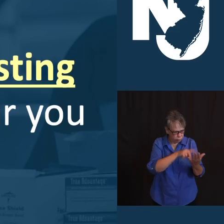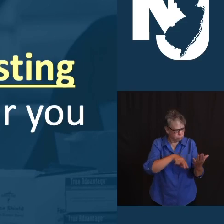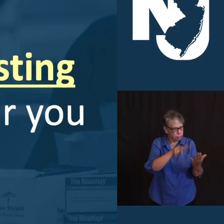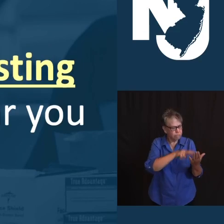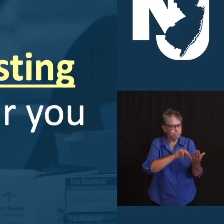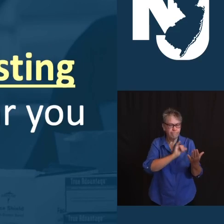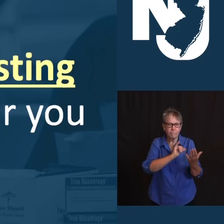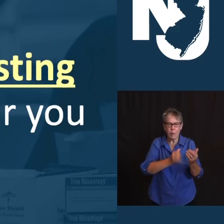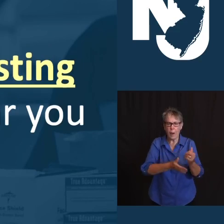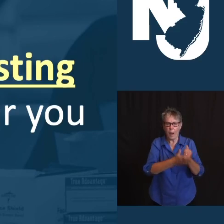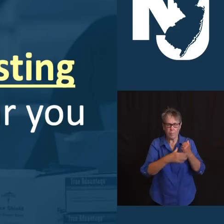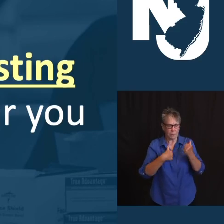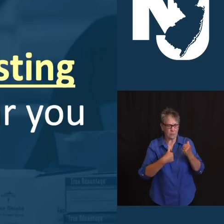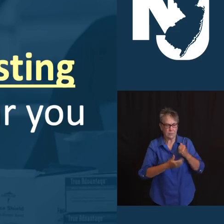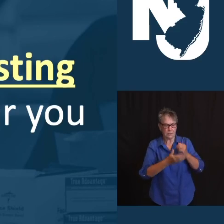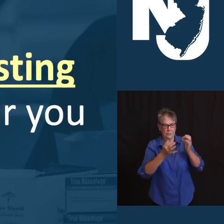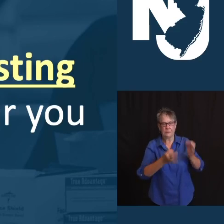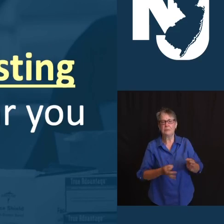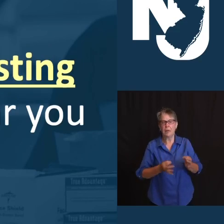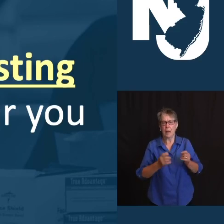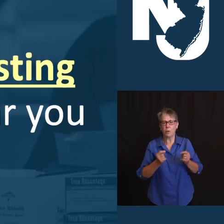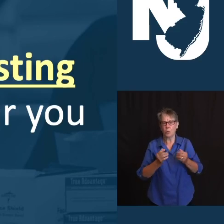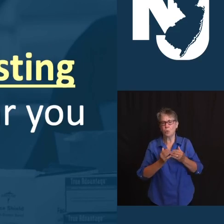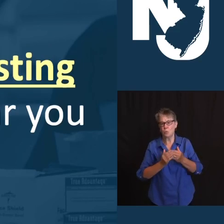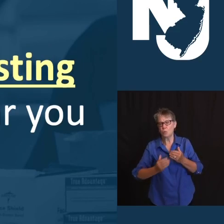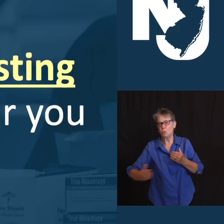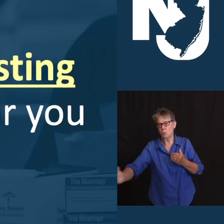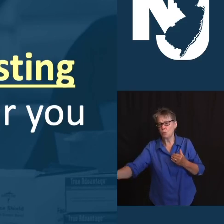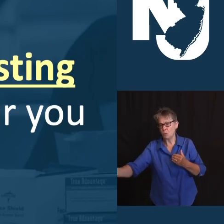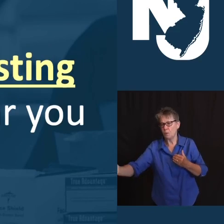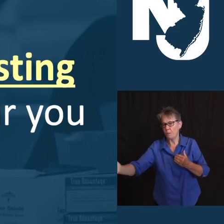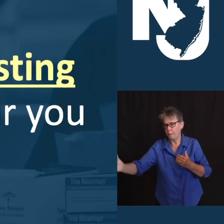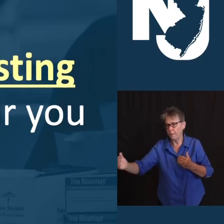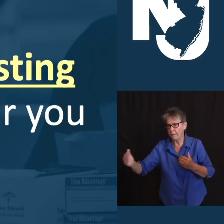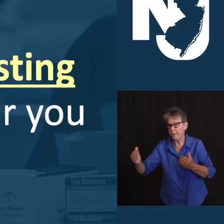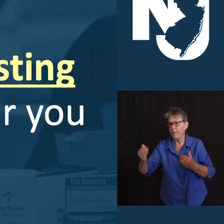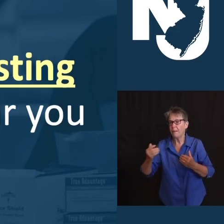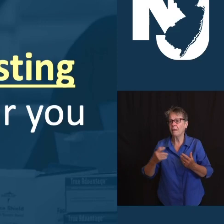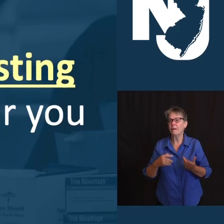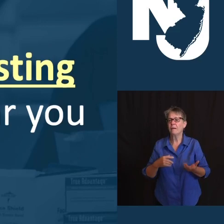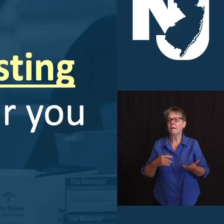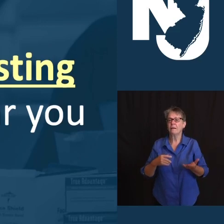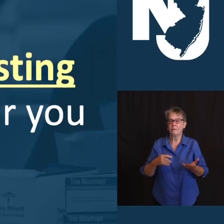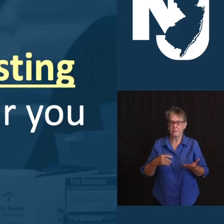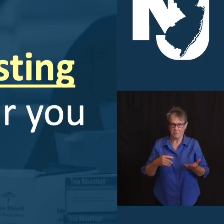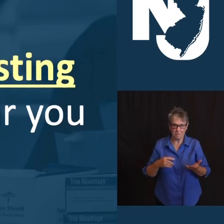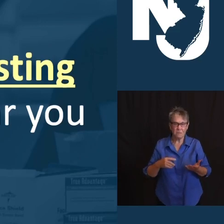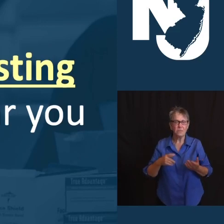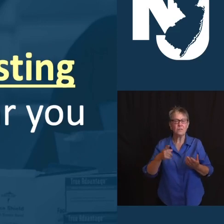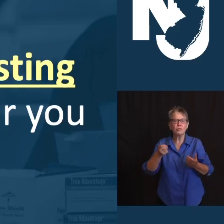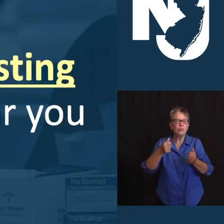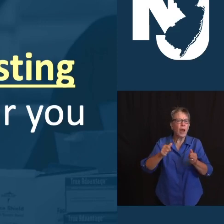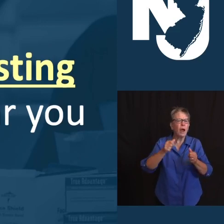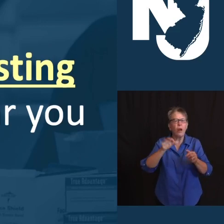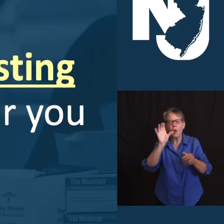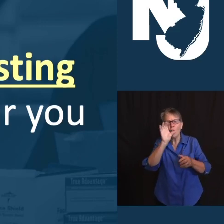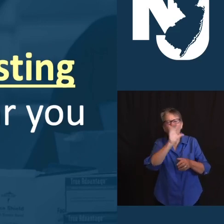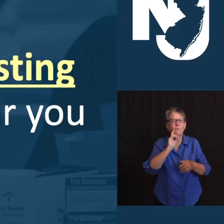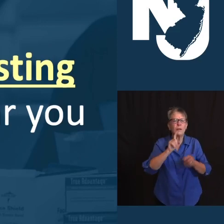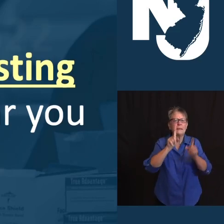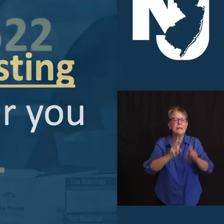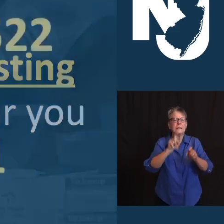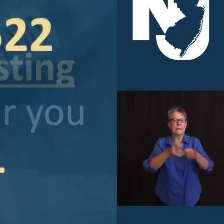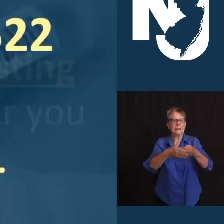covid19.nj.gov/testing to learn more and find a testing location nearest to you. And because of our testing program,